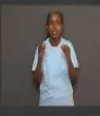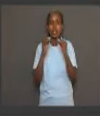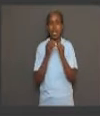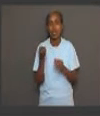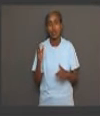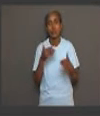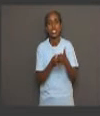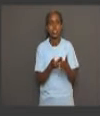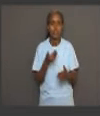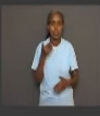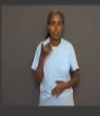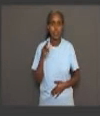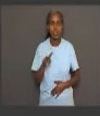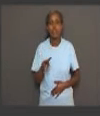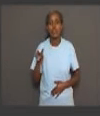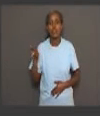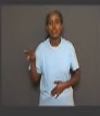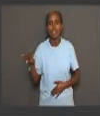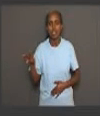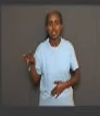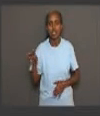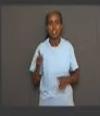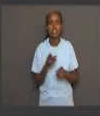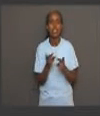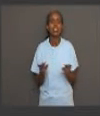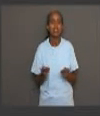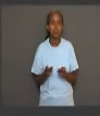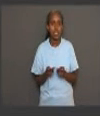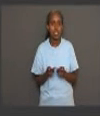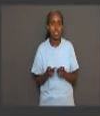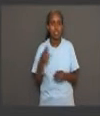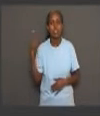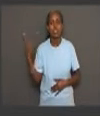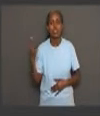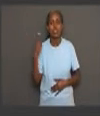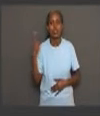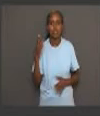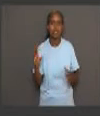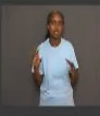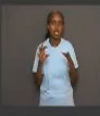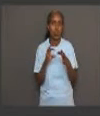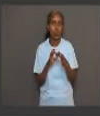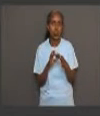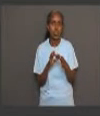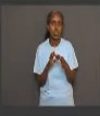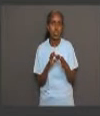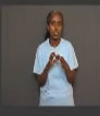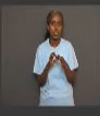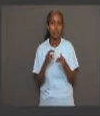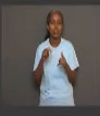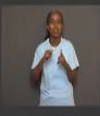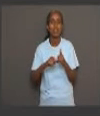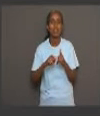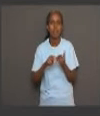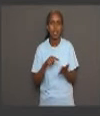or subtract vectors in space using the coordinates of